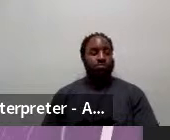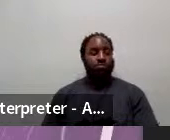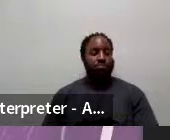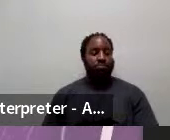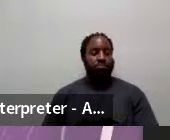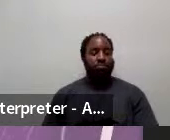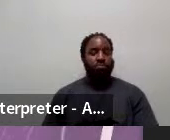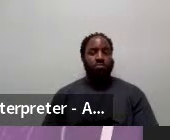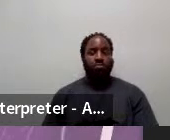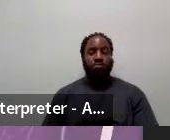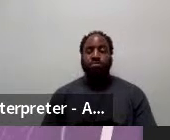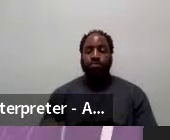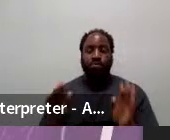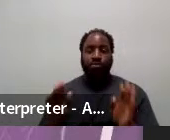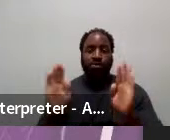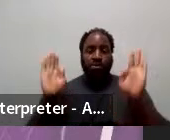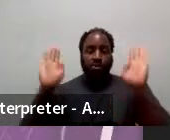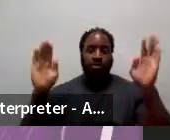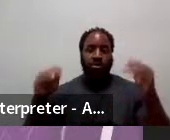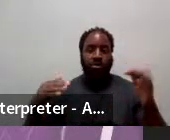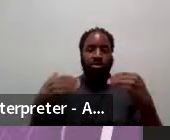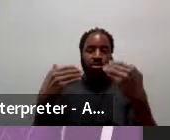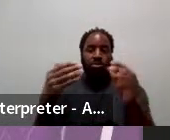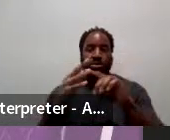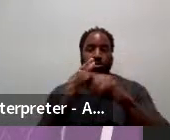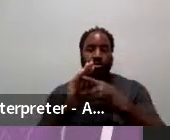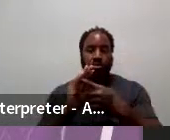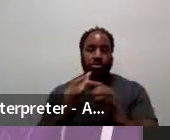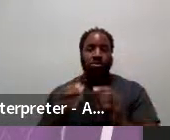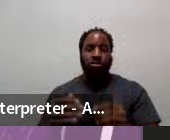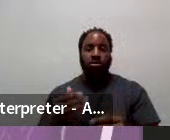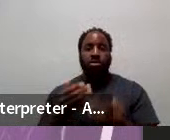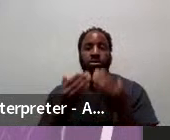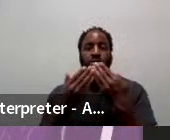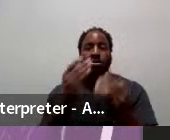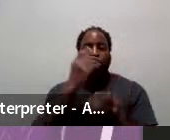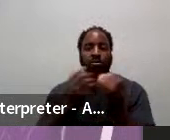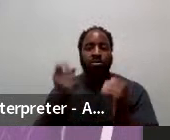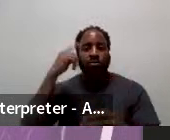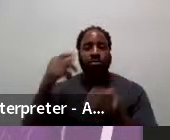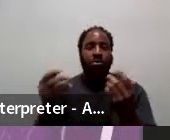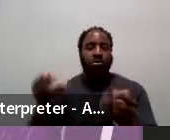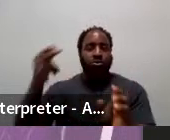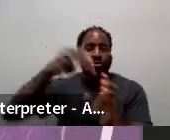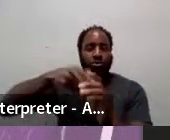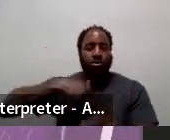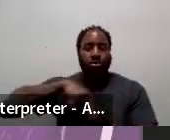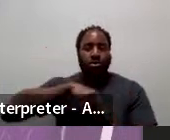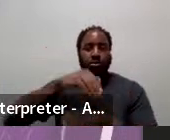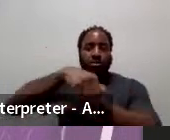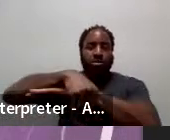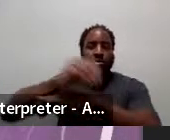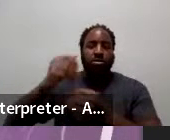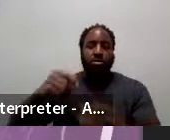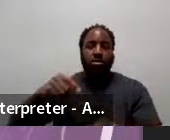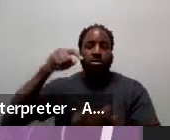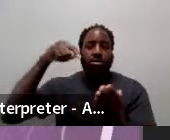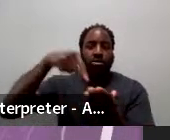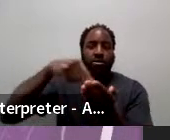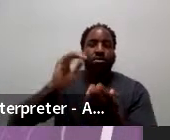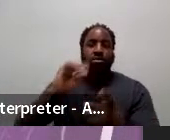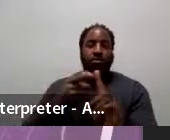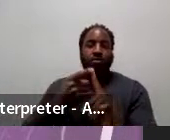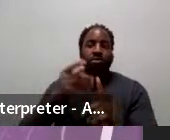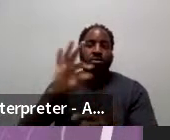Okay, great. Let's go ahead and get started. Thank you, everyone, first and foremost, for joining us tonight. This is the first